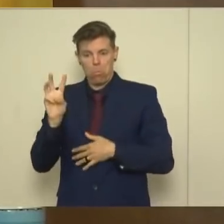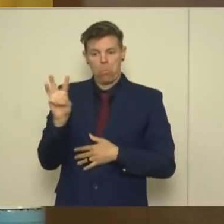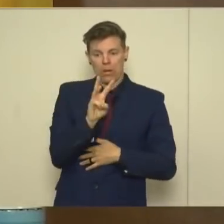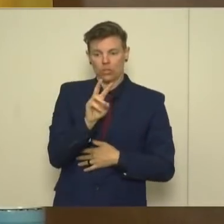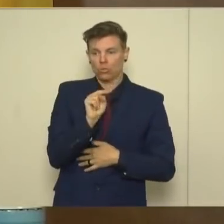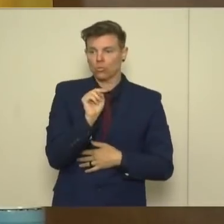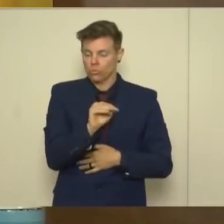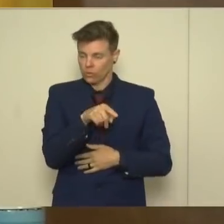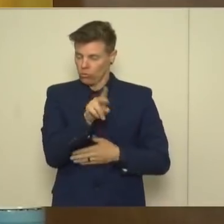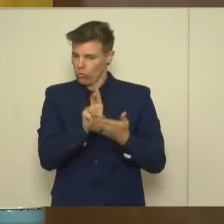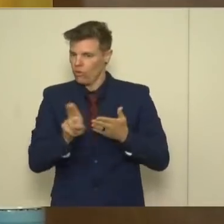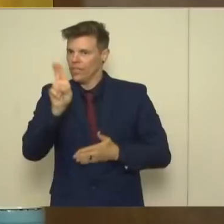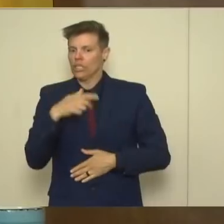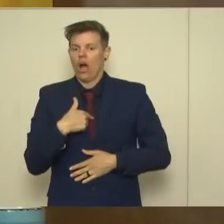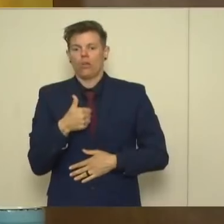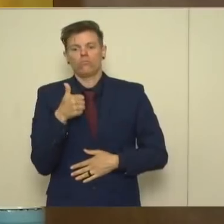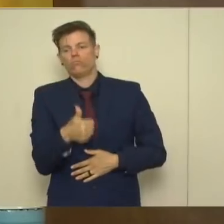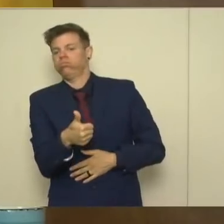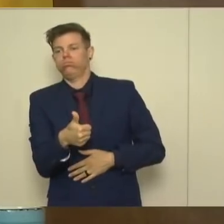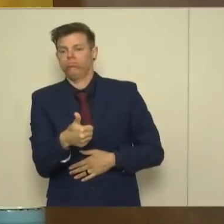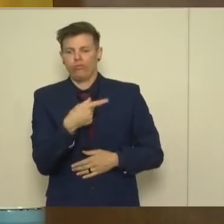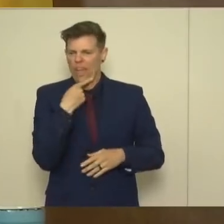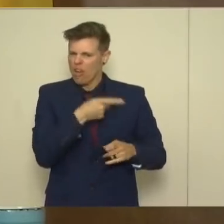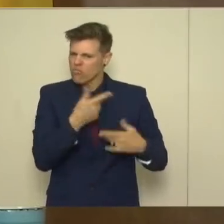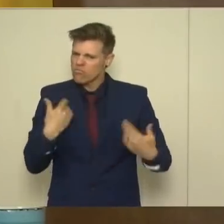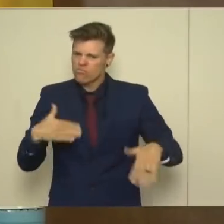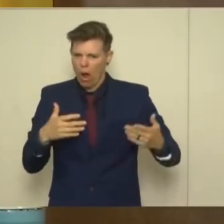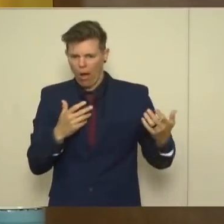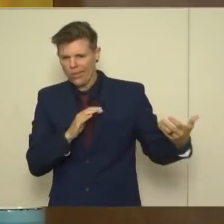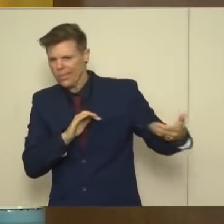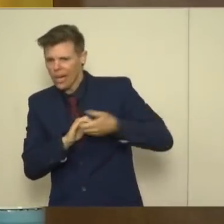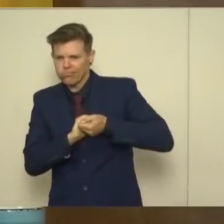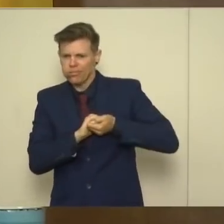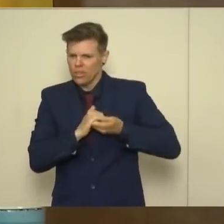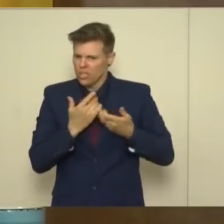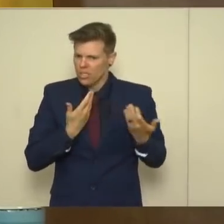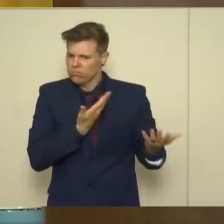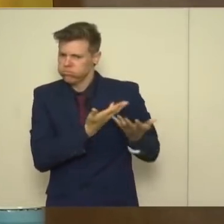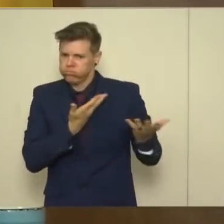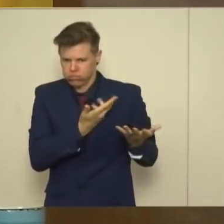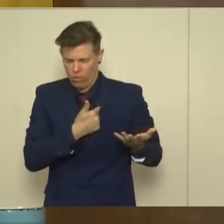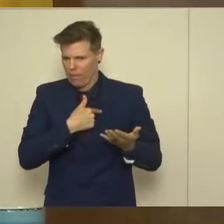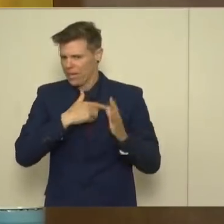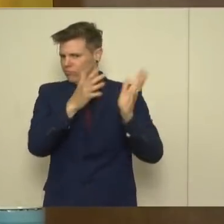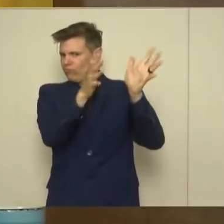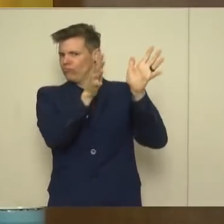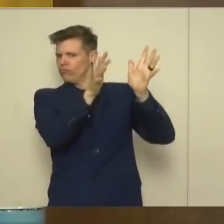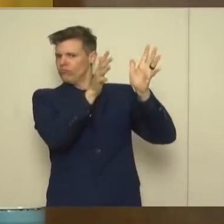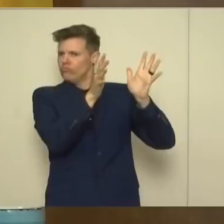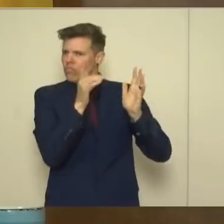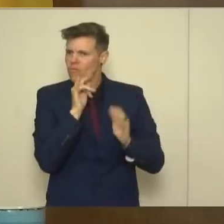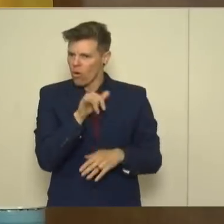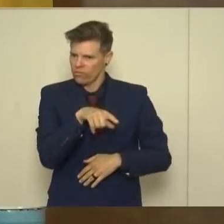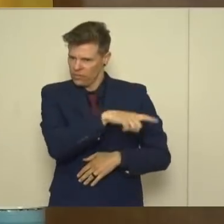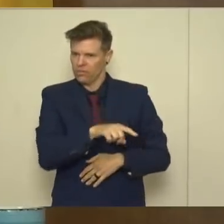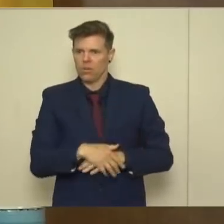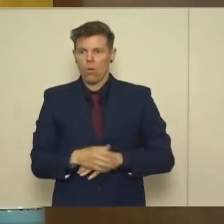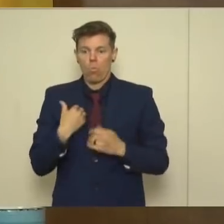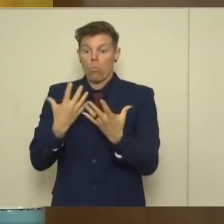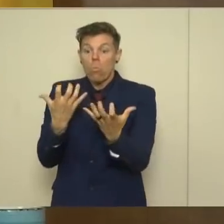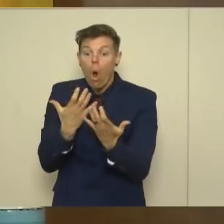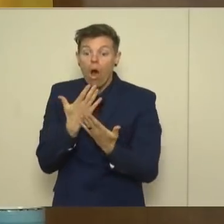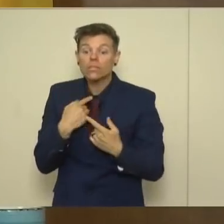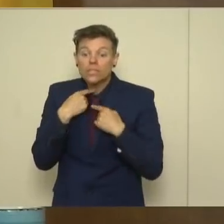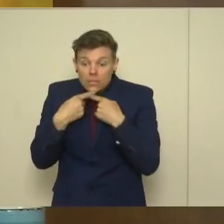effective, productive partner. And so I want to give confidence to Grant County residents and families that we're